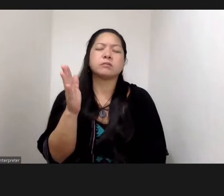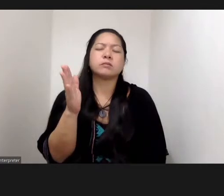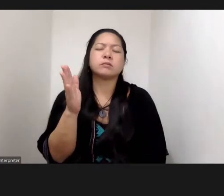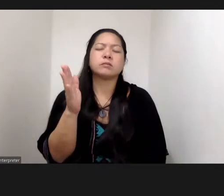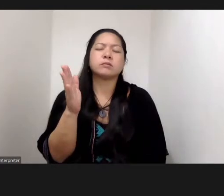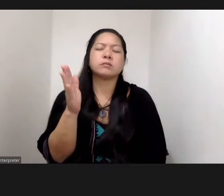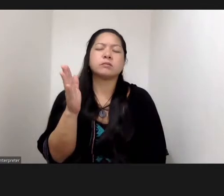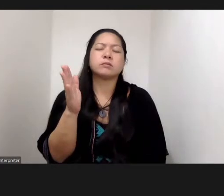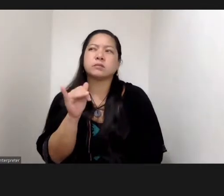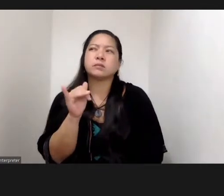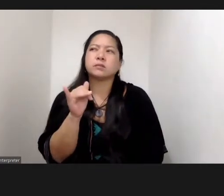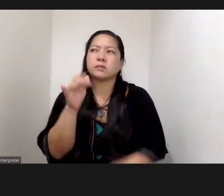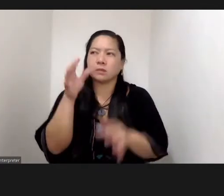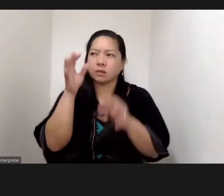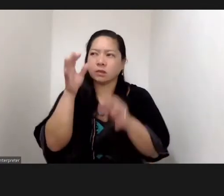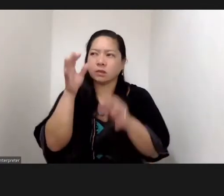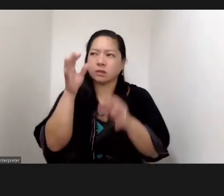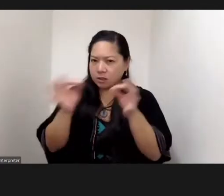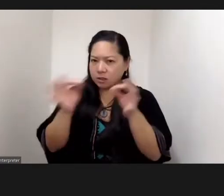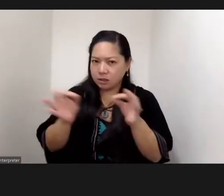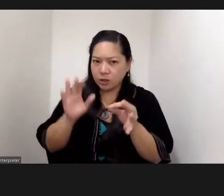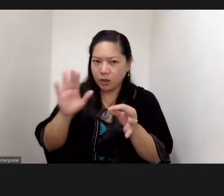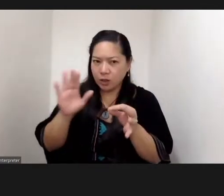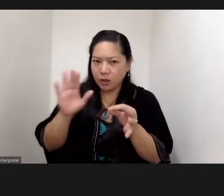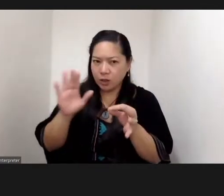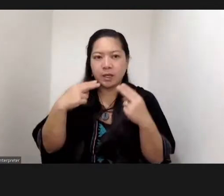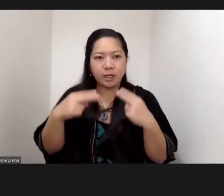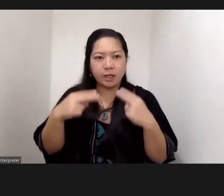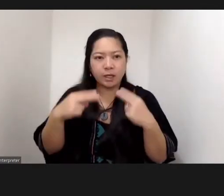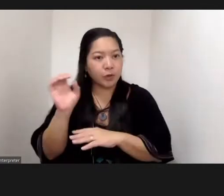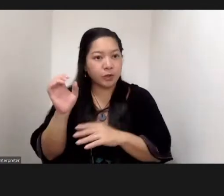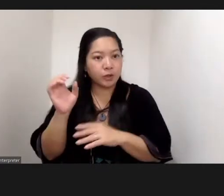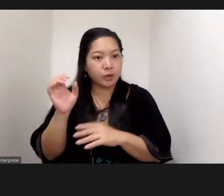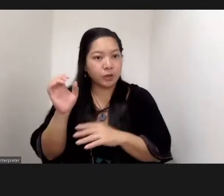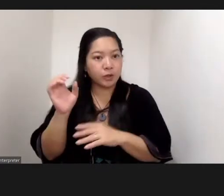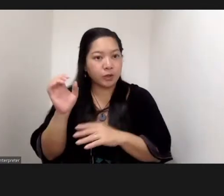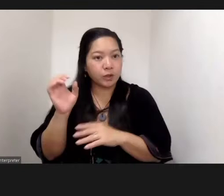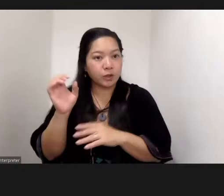the termination of the public health emergency?